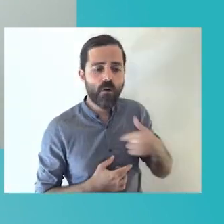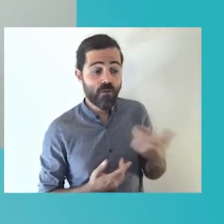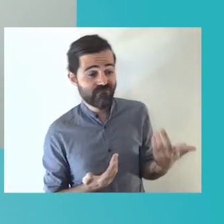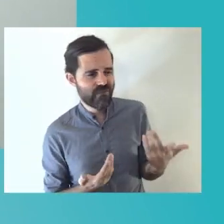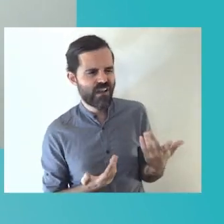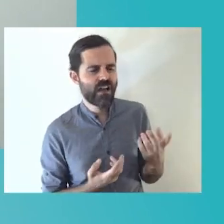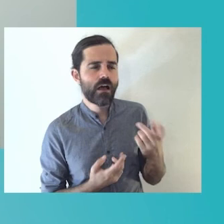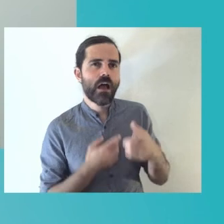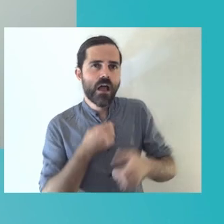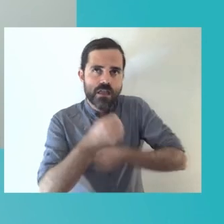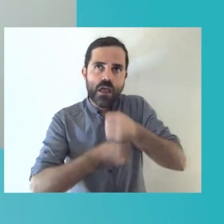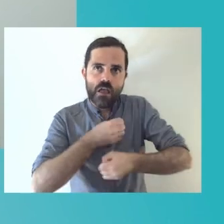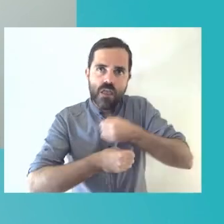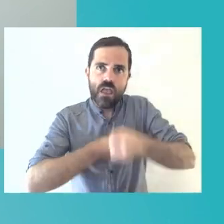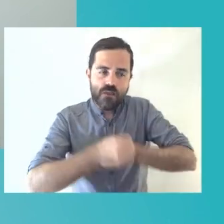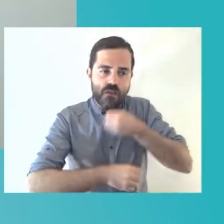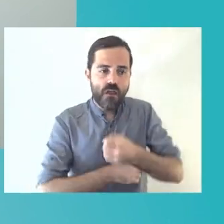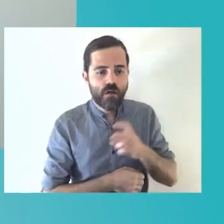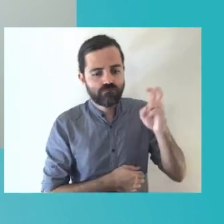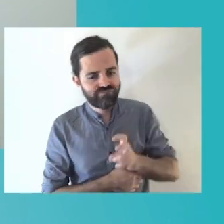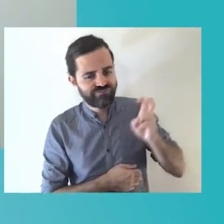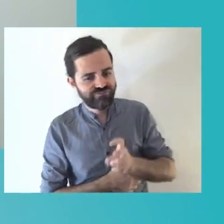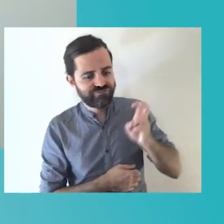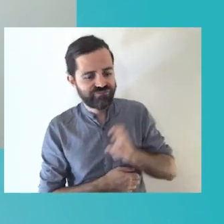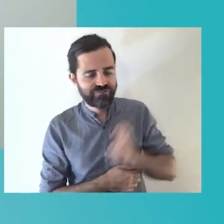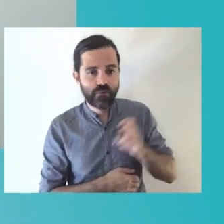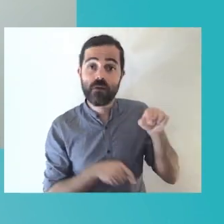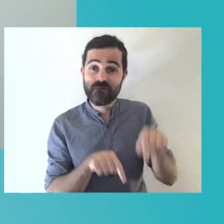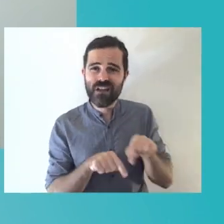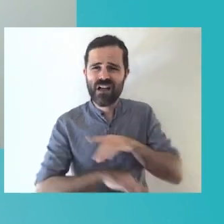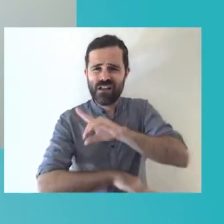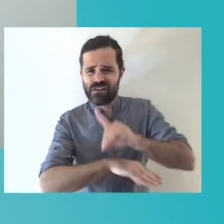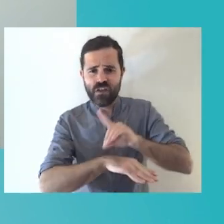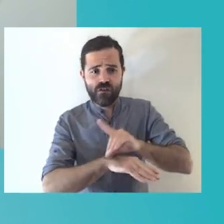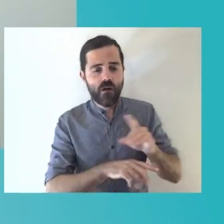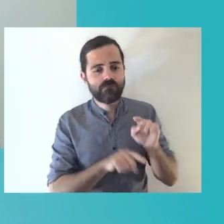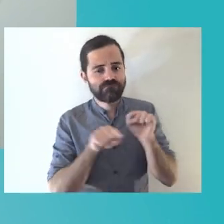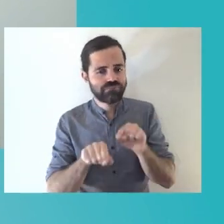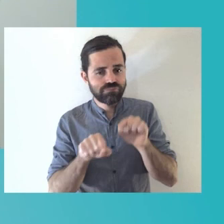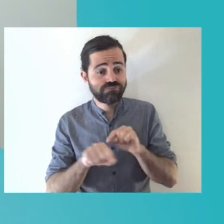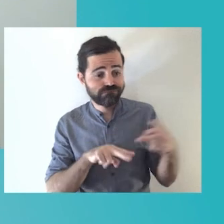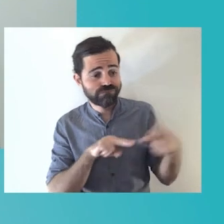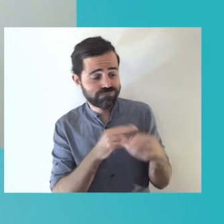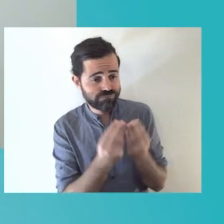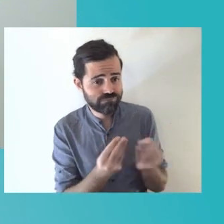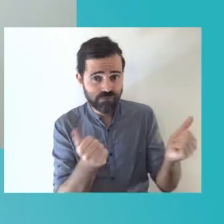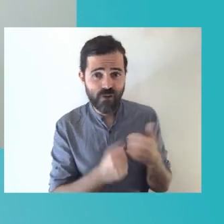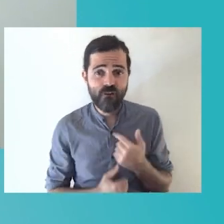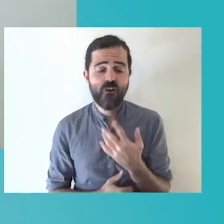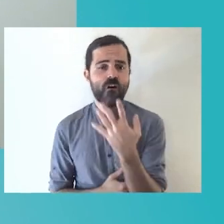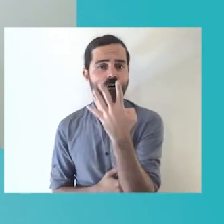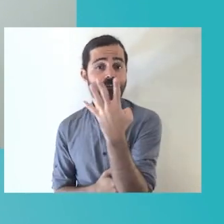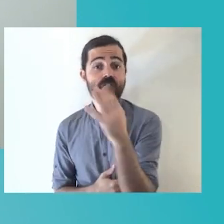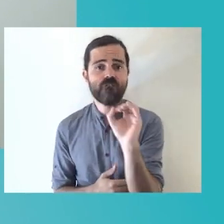5 million people assisting every year to their doctors, and we can avoid 40,000 deaths due to pancreatic cancer